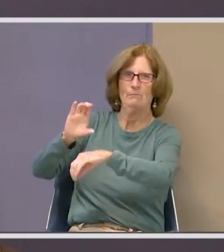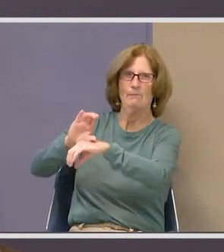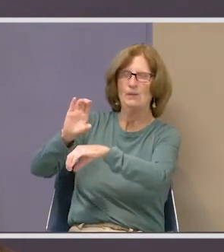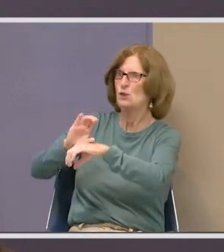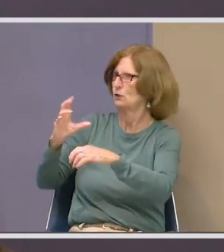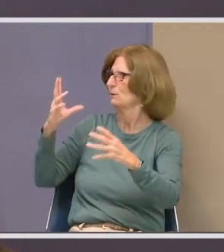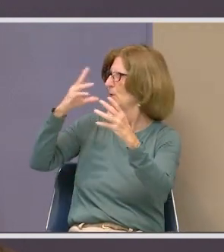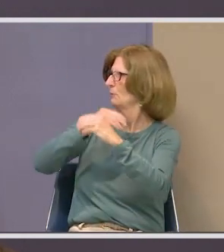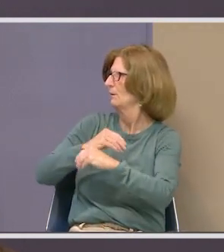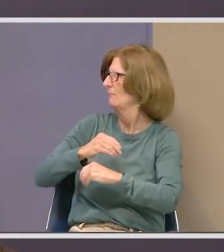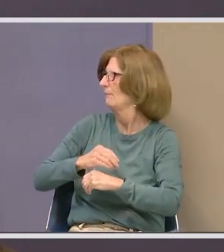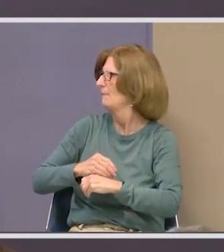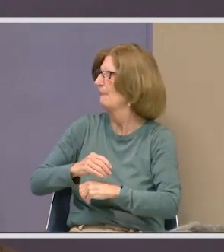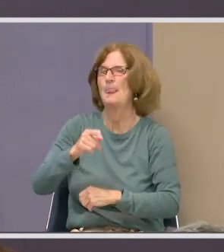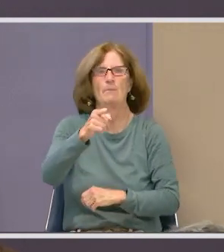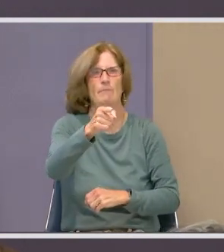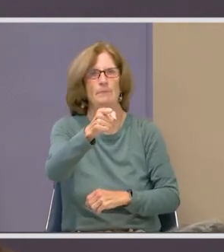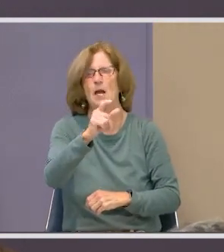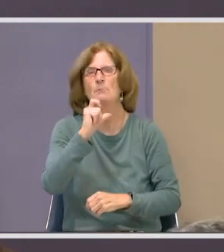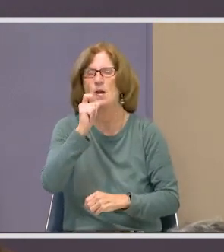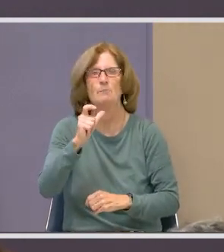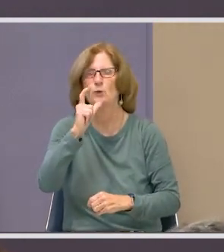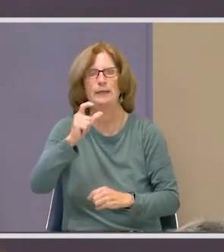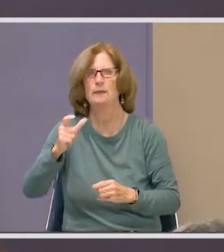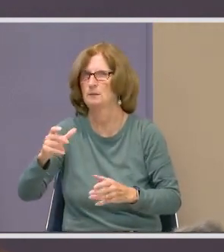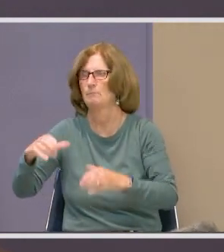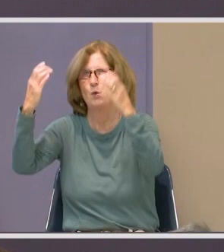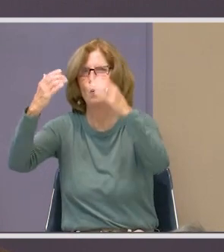know, from my church. I'm not putting it in front of the steps of the church. Okay, good.